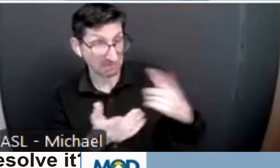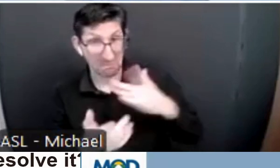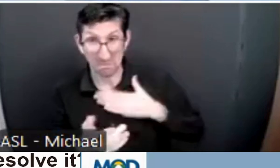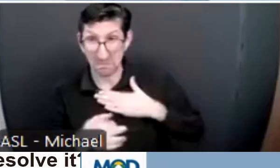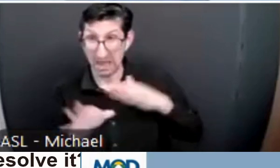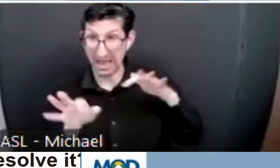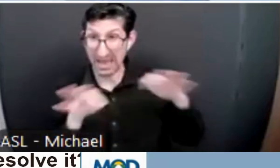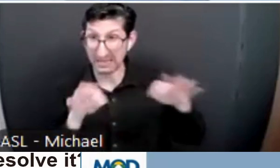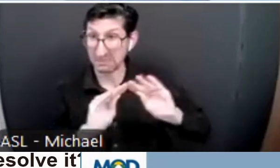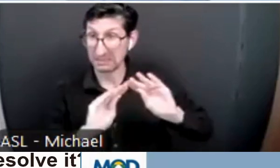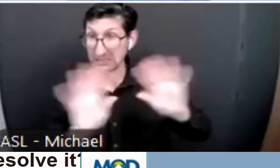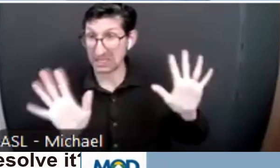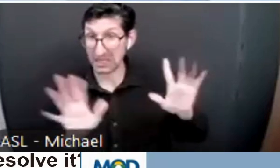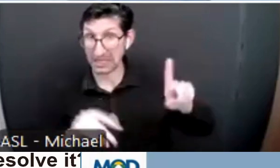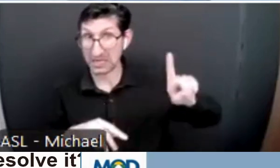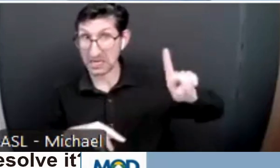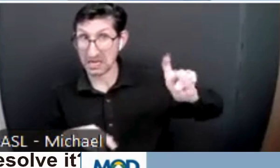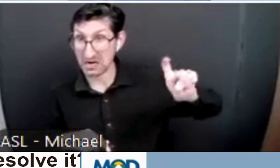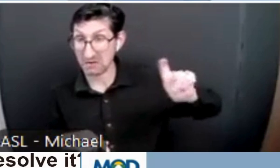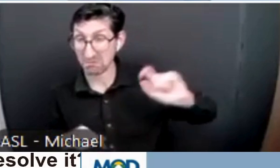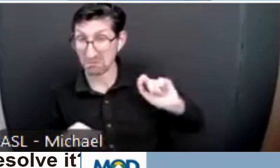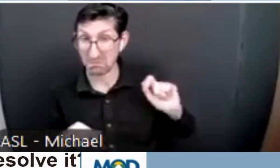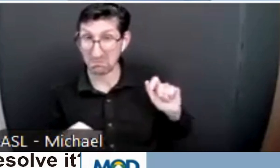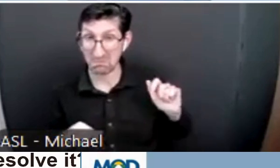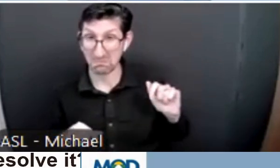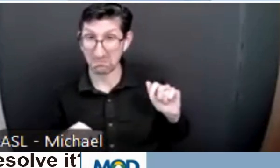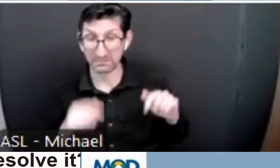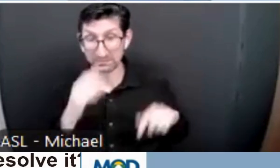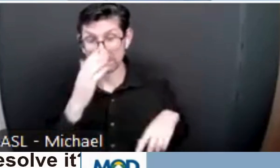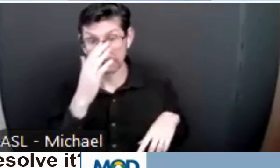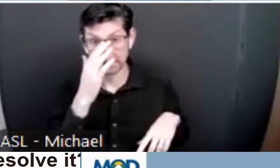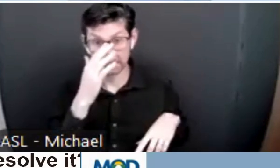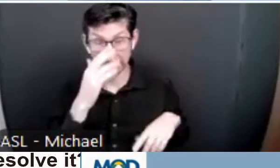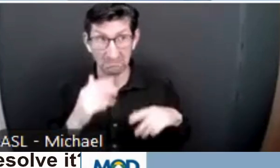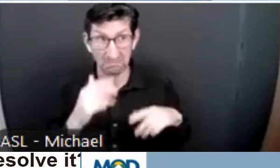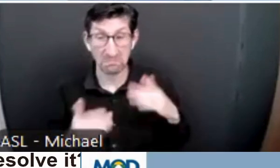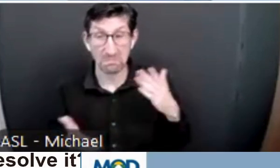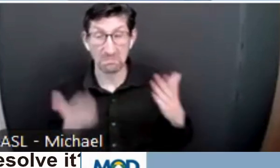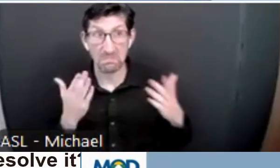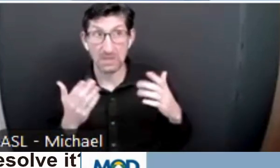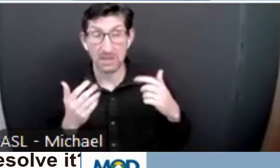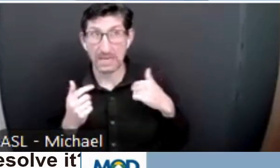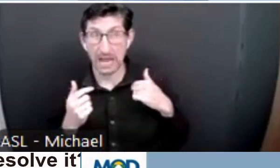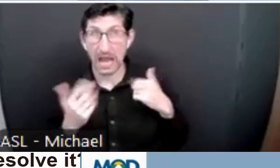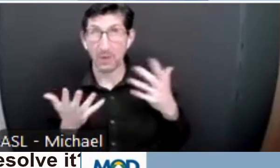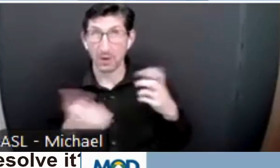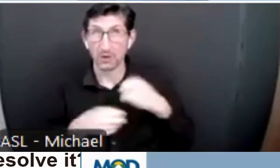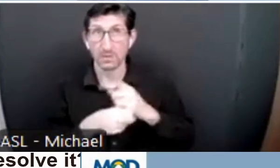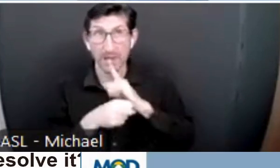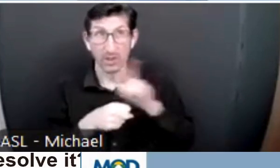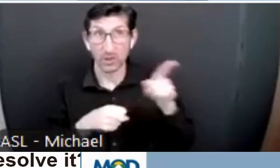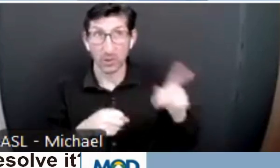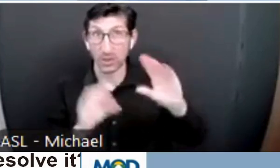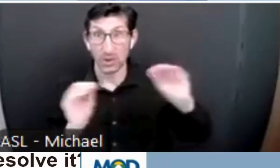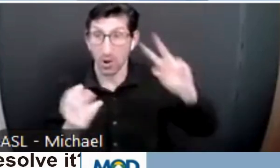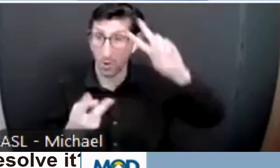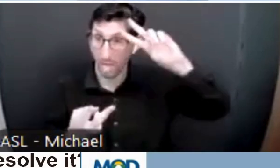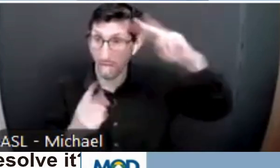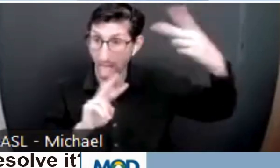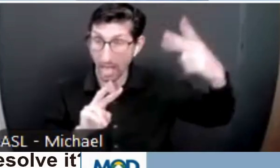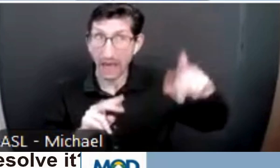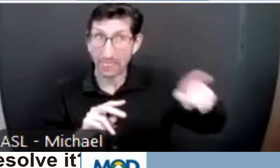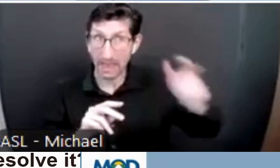first time? Am I certain that the housing provider isn't confused about what I'm asking for and why I need it? Do